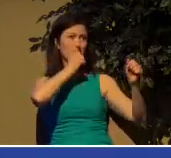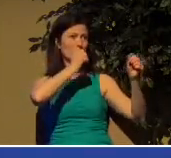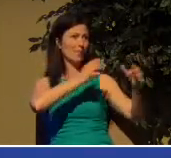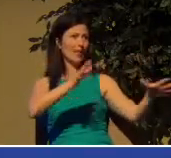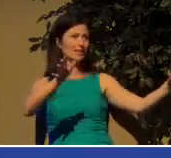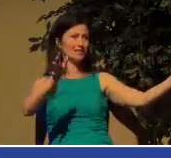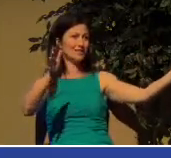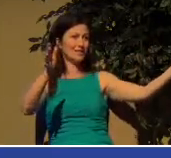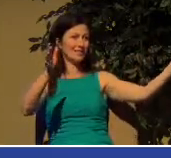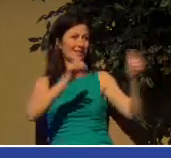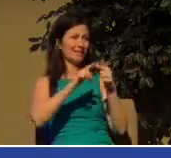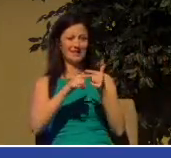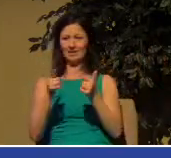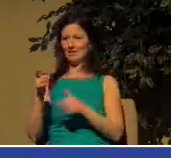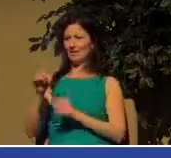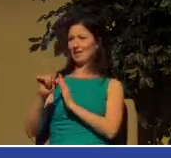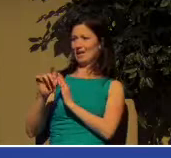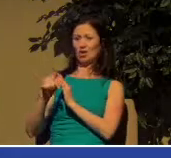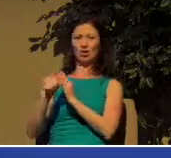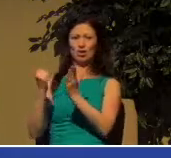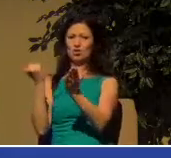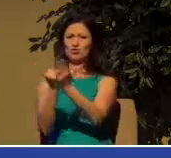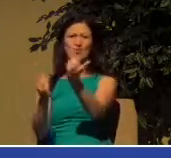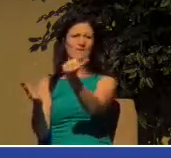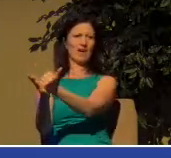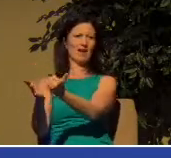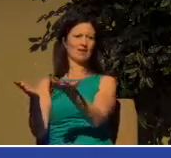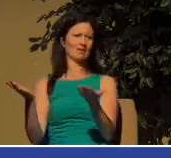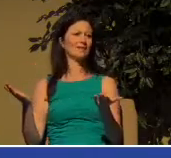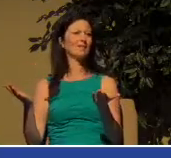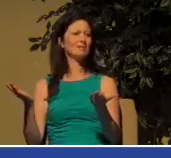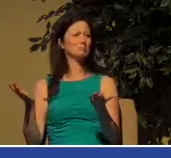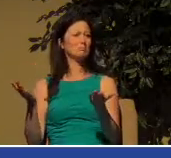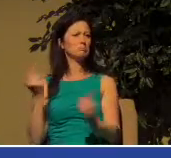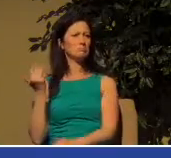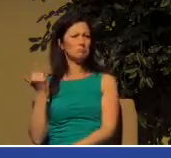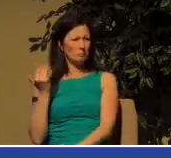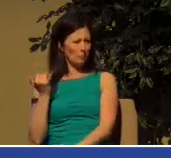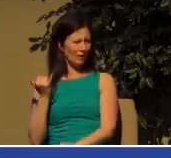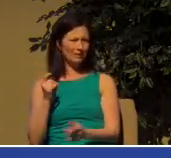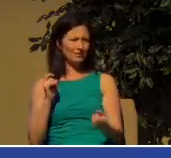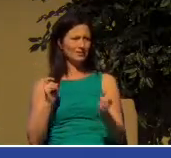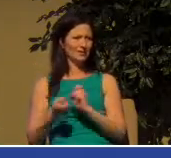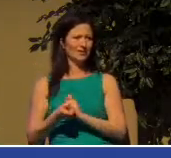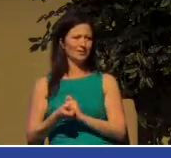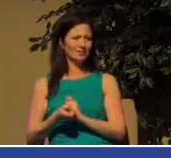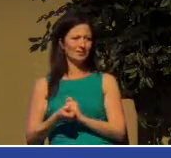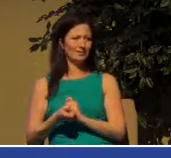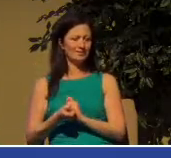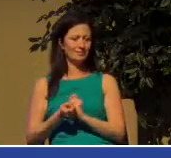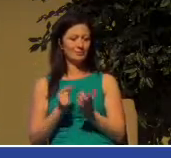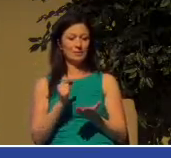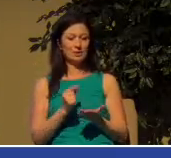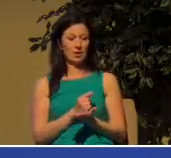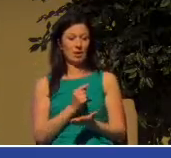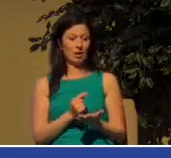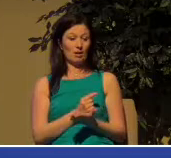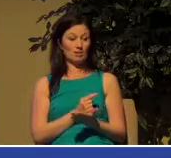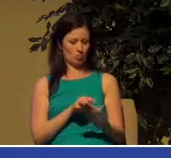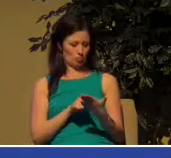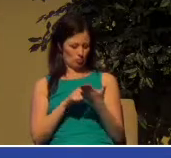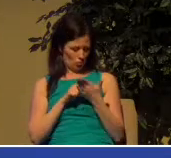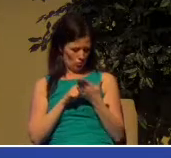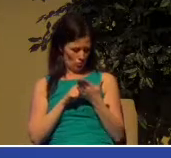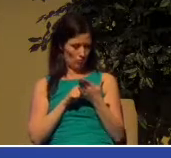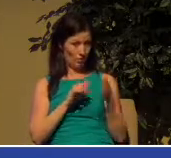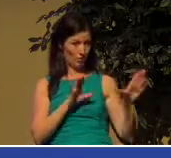that shouted, "Crucify him." Why the turnabout? Well, the Gospels tell us that the crowds were influenced